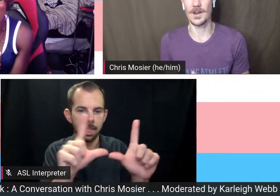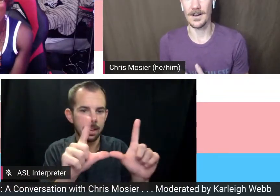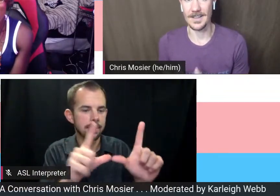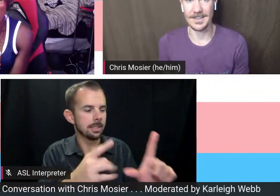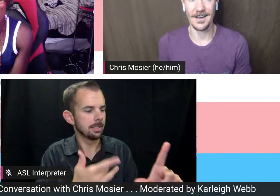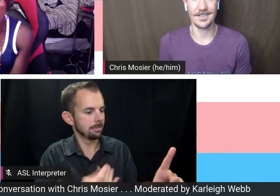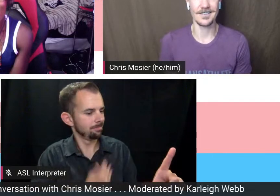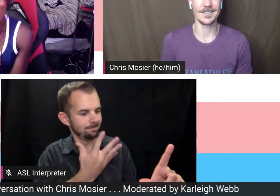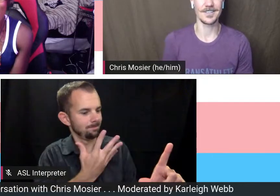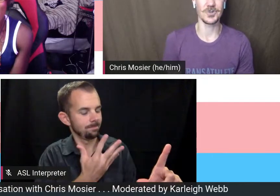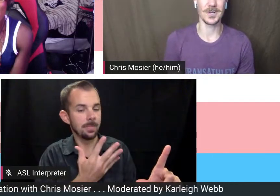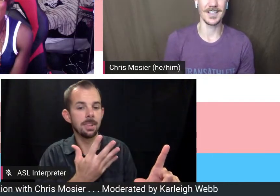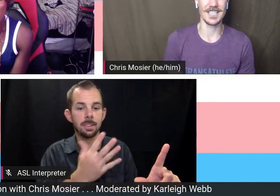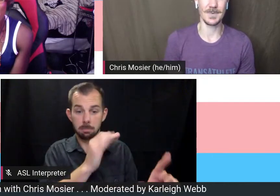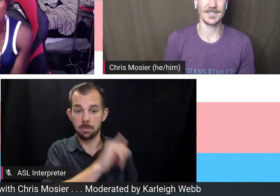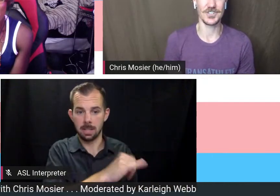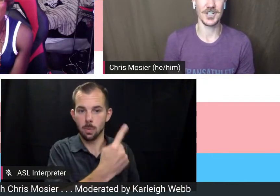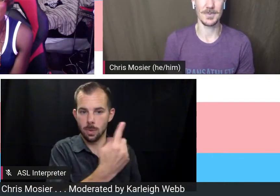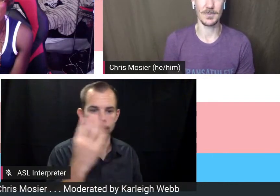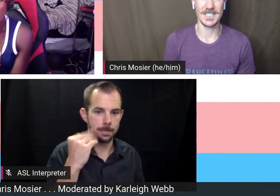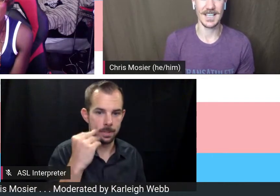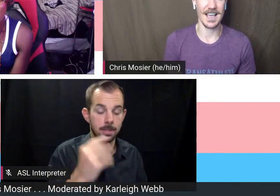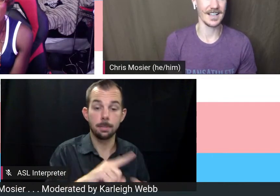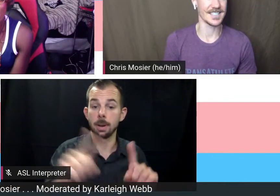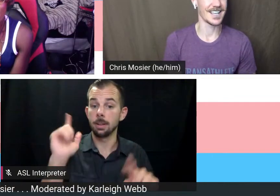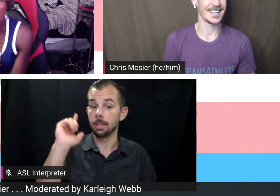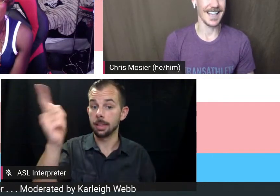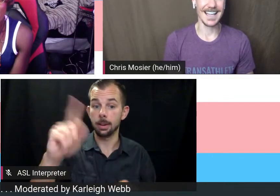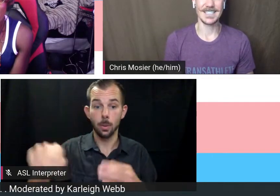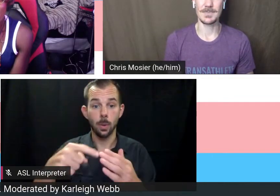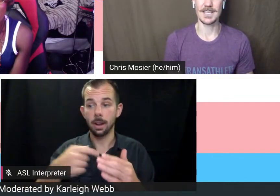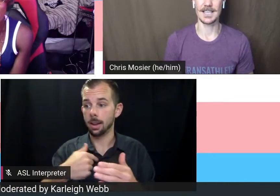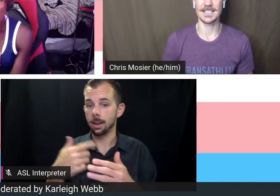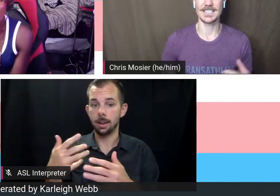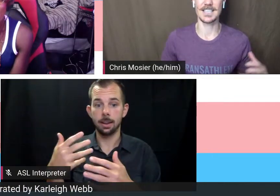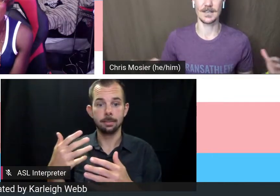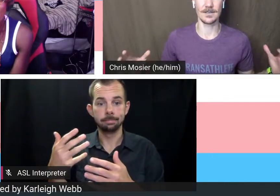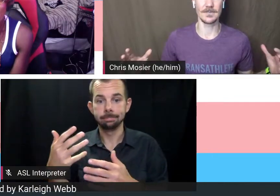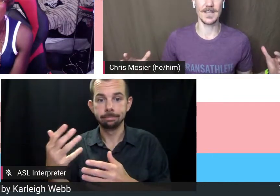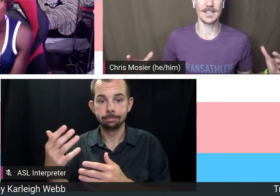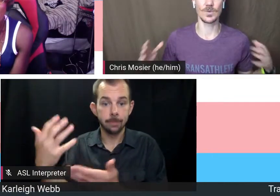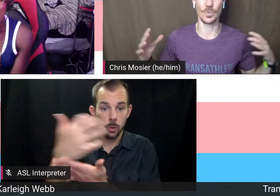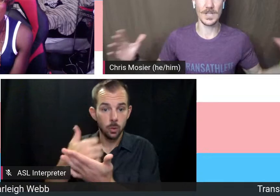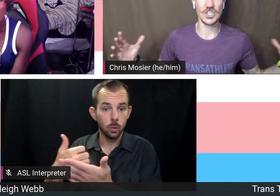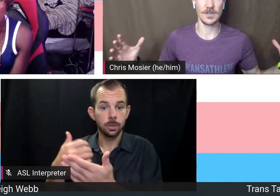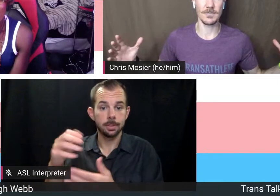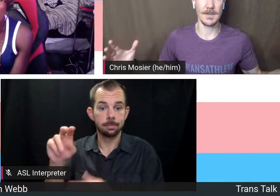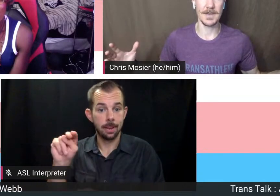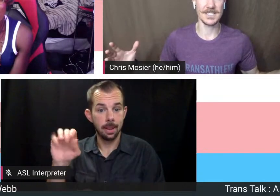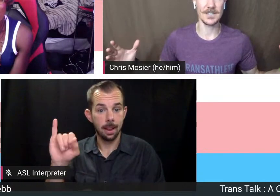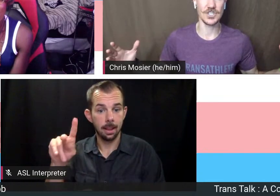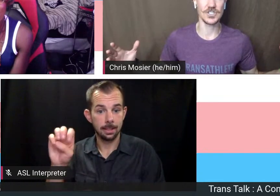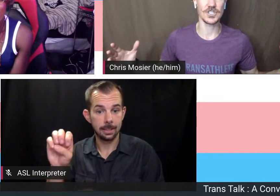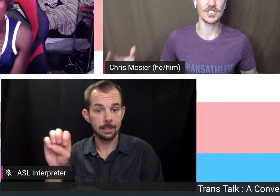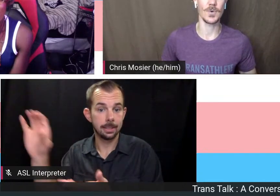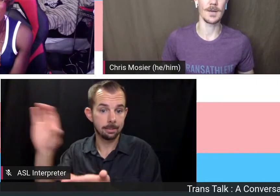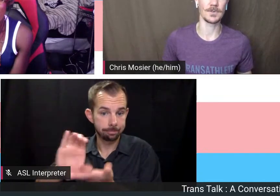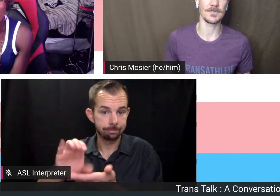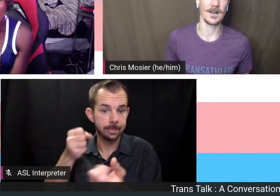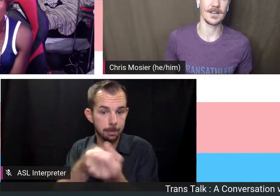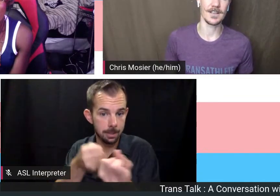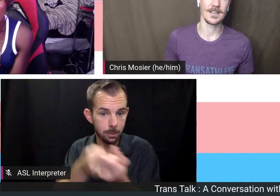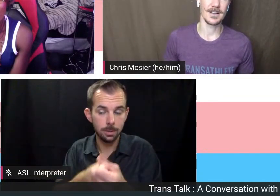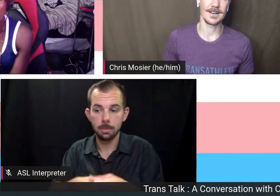uniform, when I got a Nike sponsorship and was in the ads, that to me, like the scale of that, the reach of my message is just